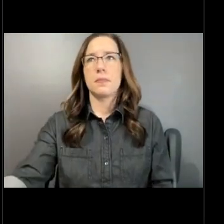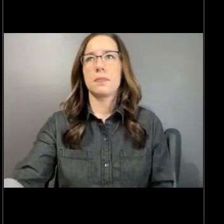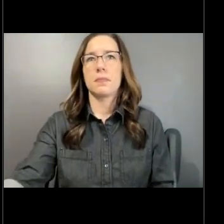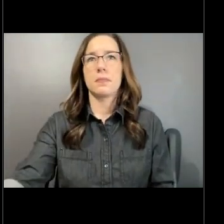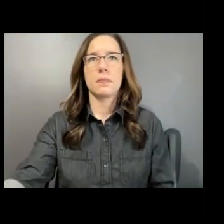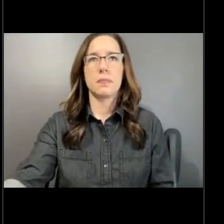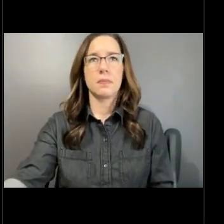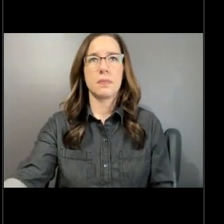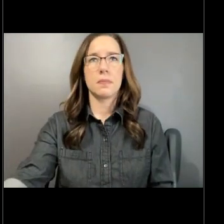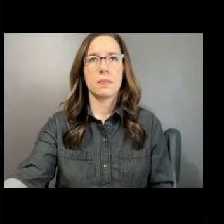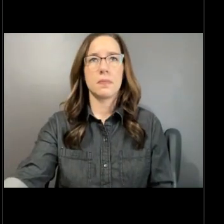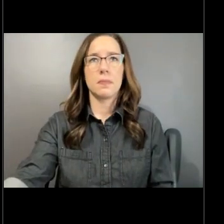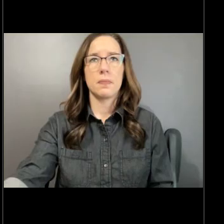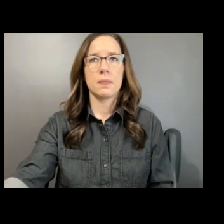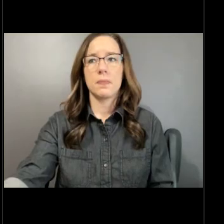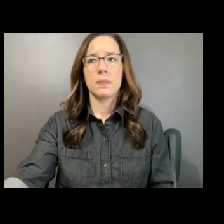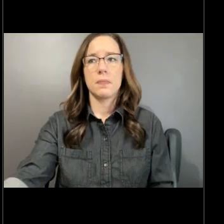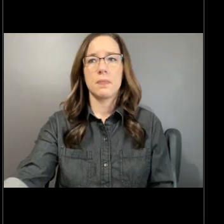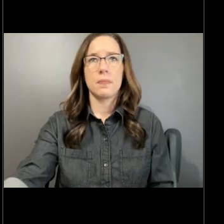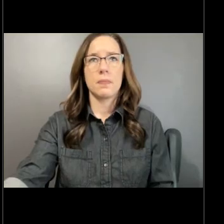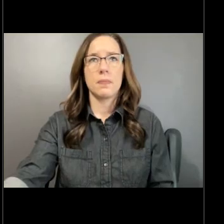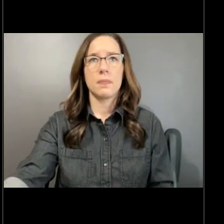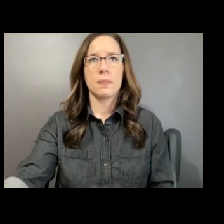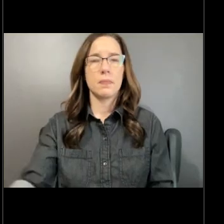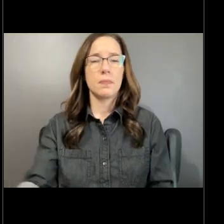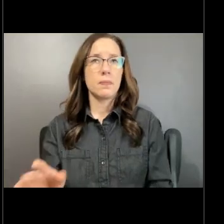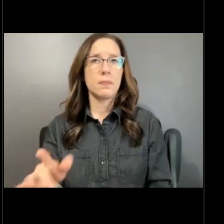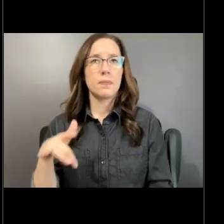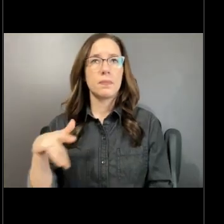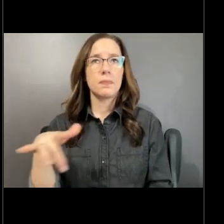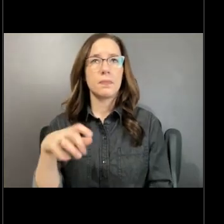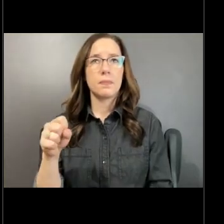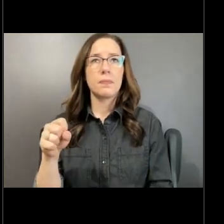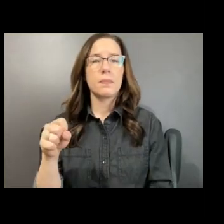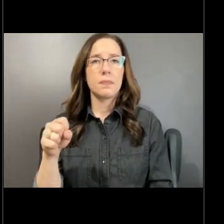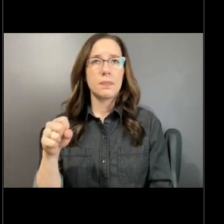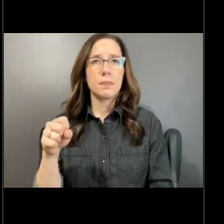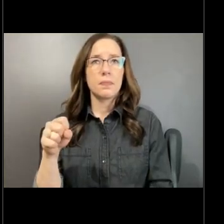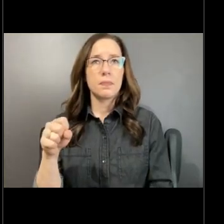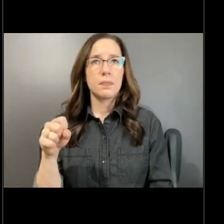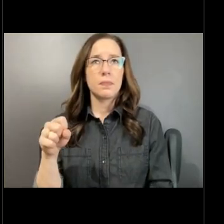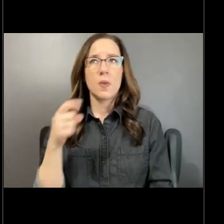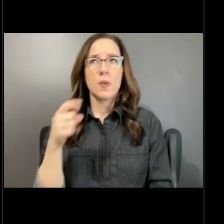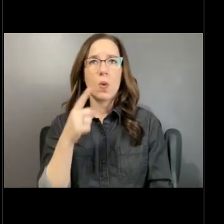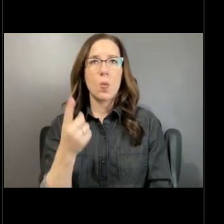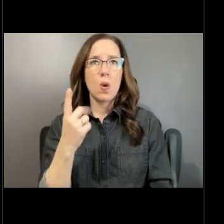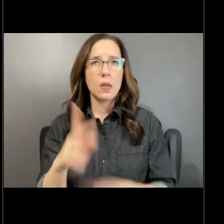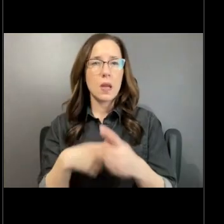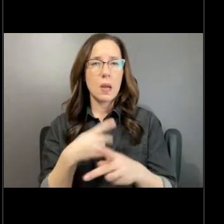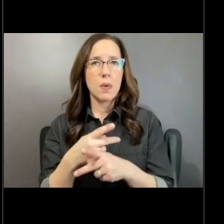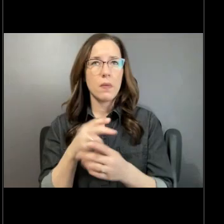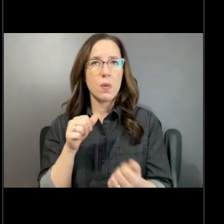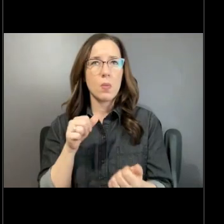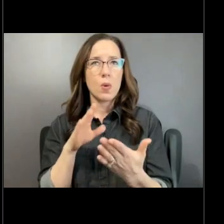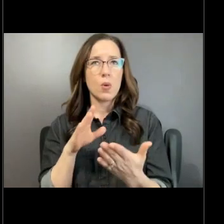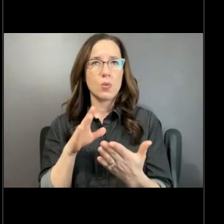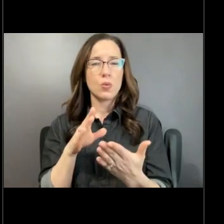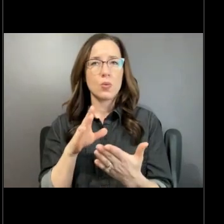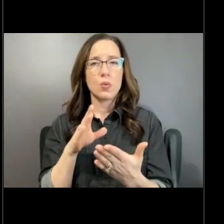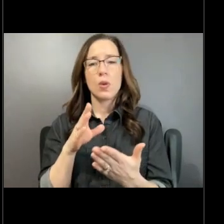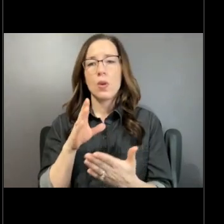Clear floor space for at least one type of approach, forward or